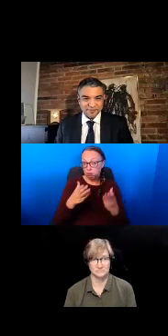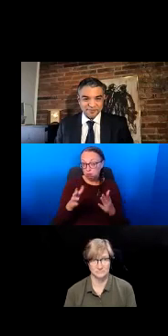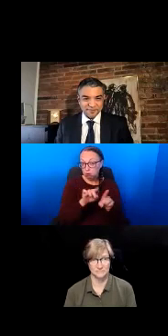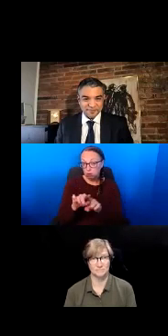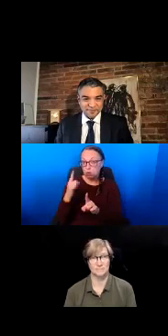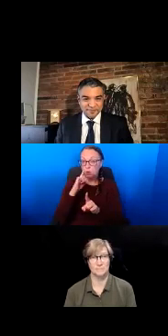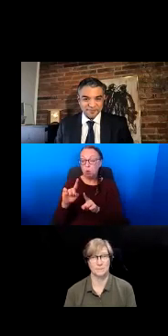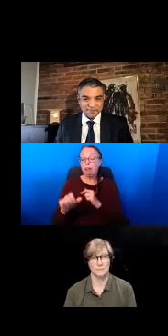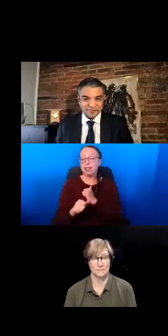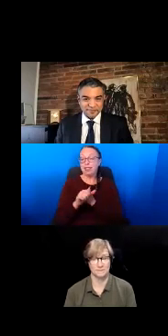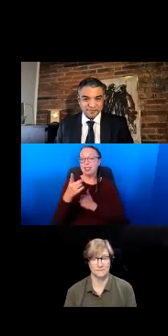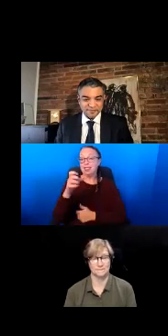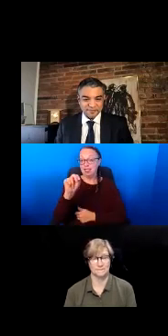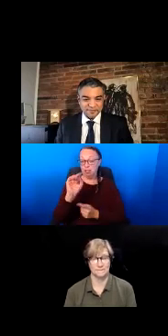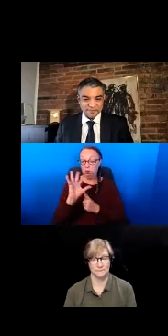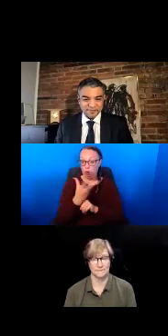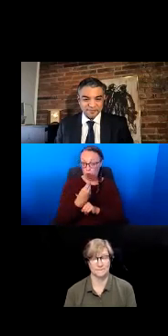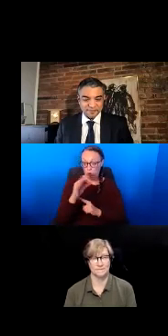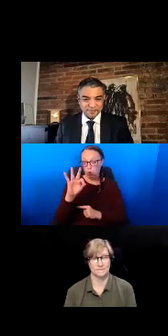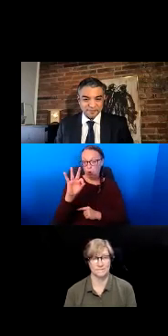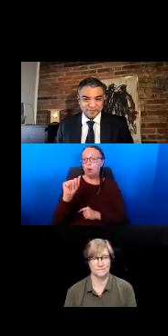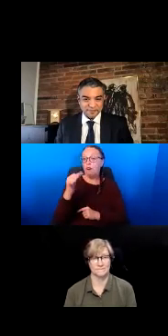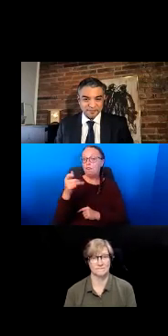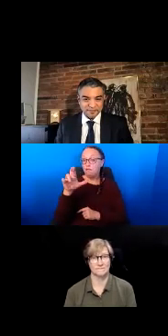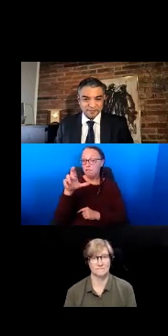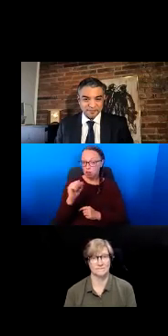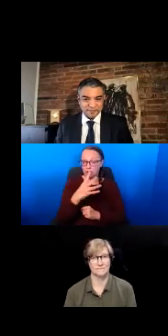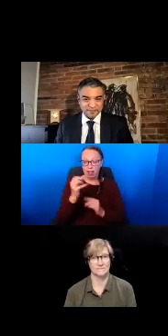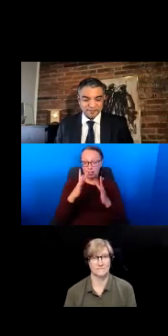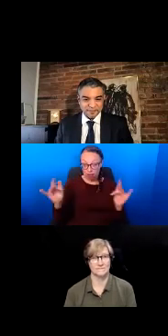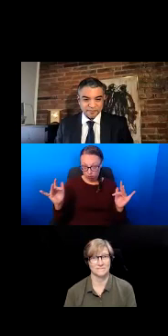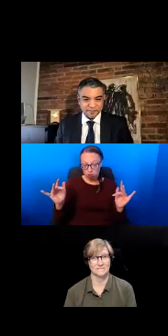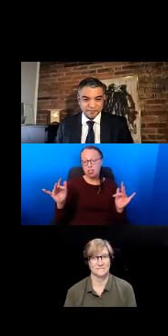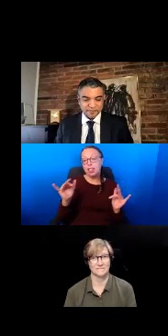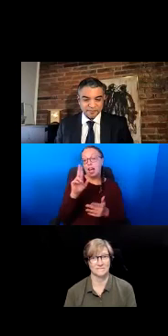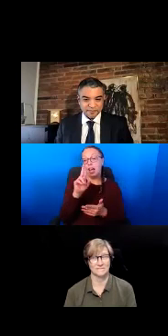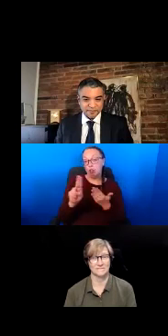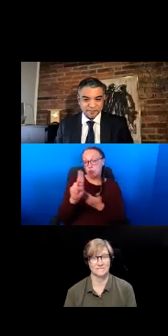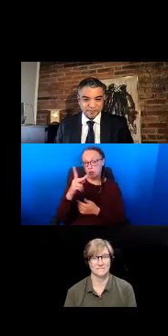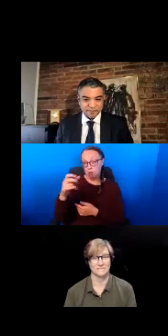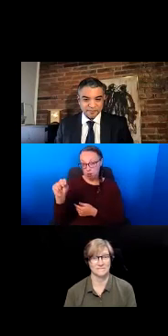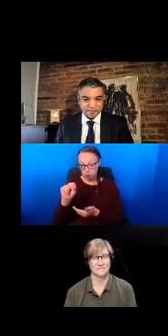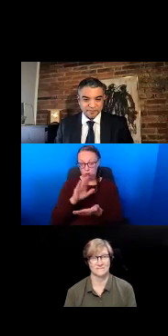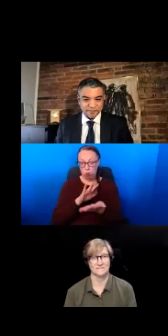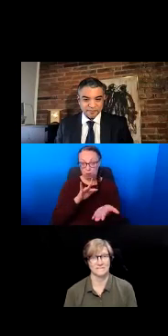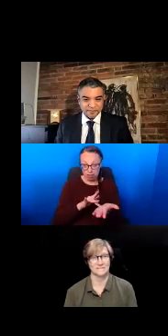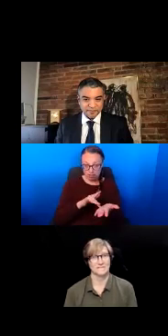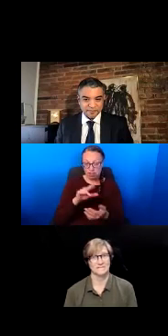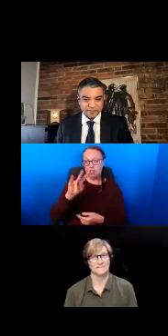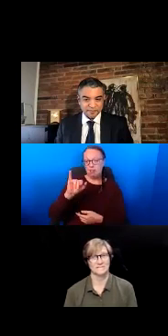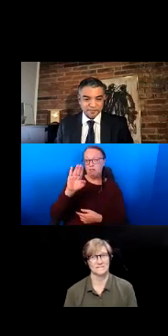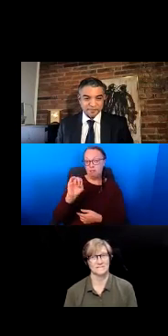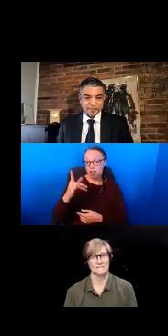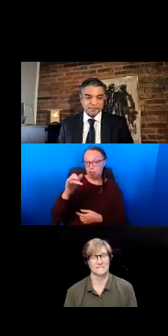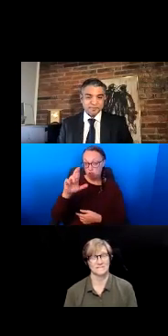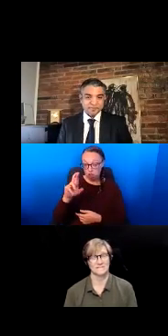Dean for Culture Affairs and Diversity at UPenn's Perelman School of Medicine, inaugural Vice Chair for Diversity and